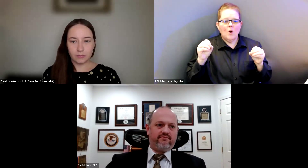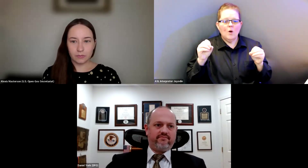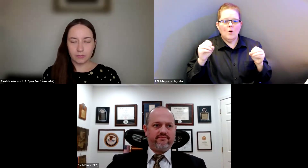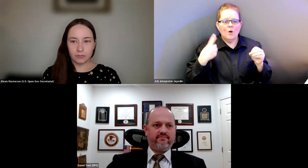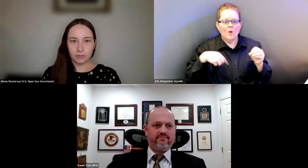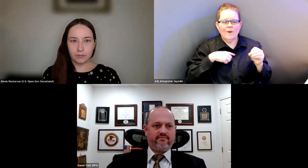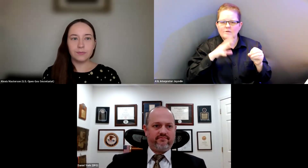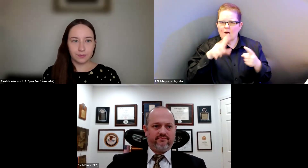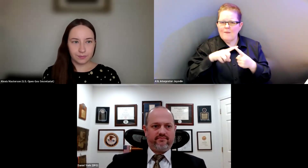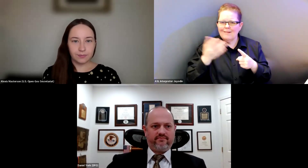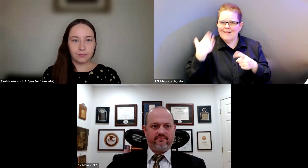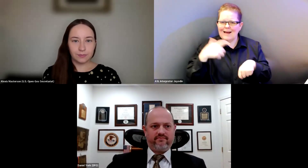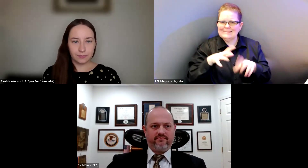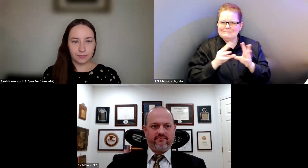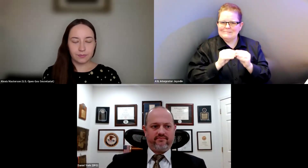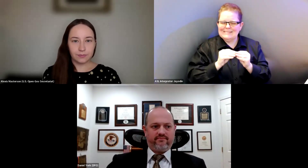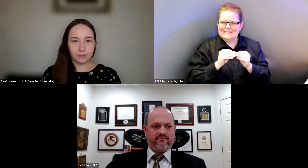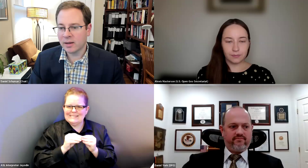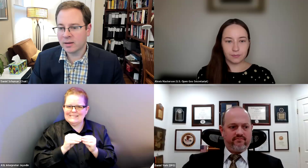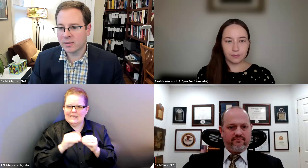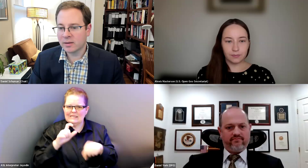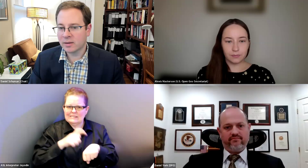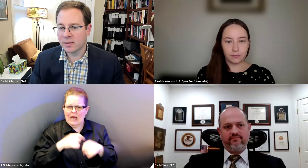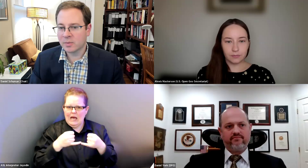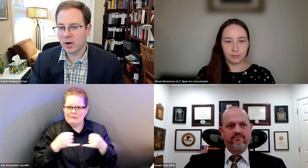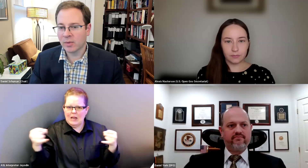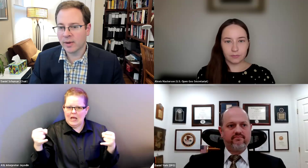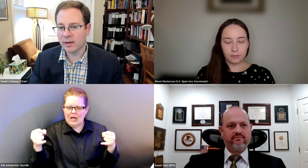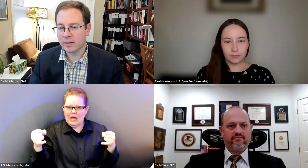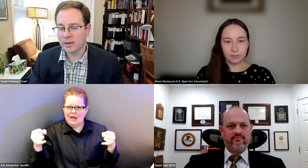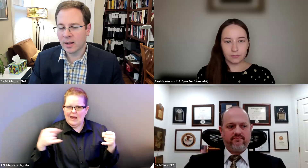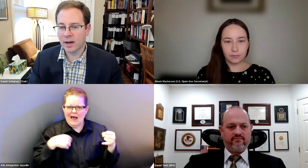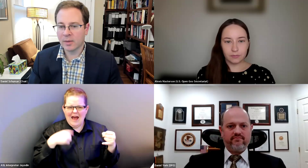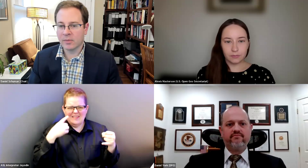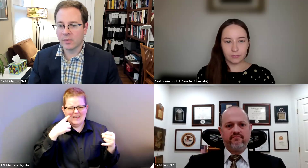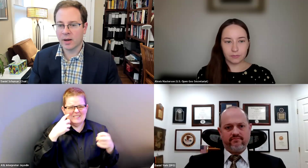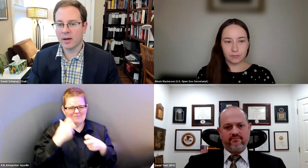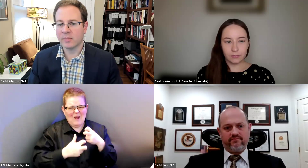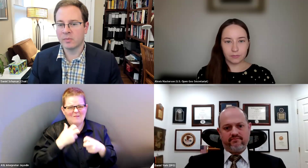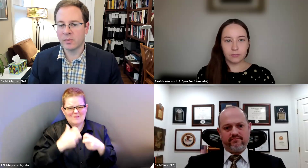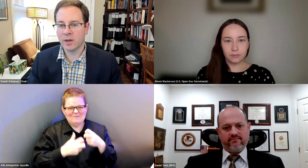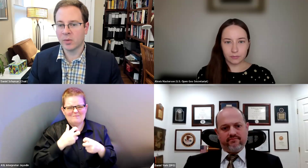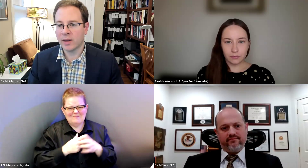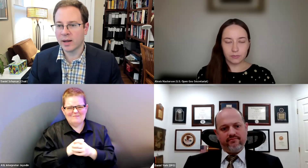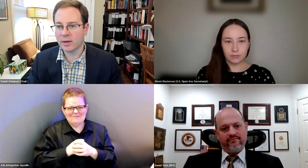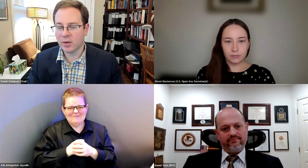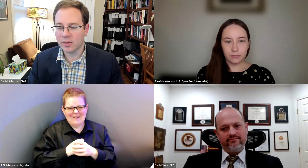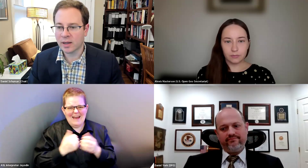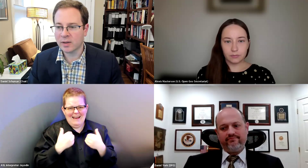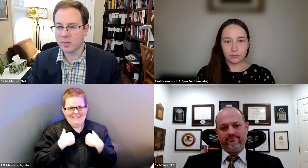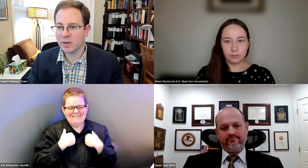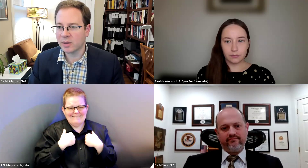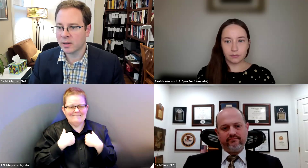meeting. But this timeline, I think, is problematic in the way that